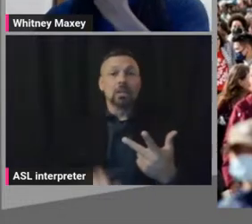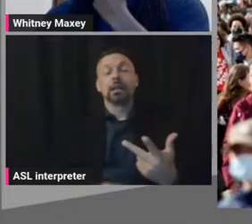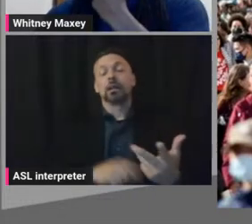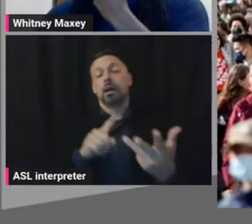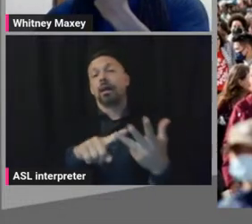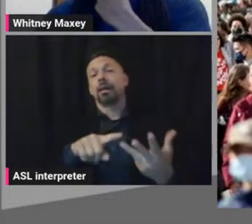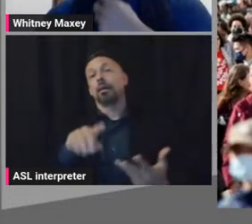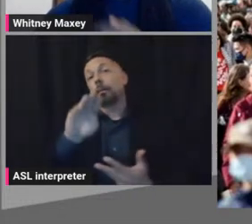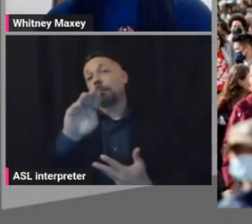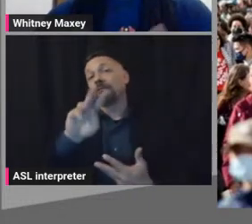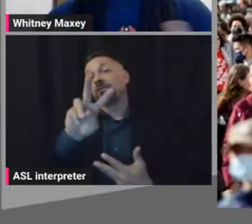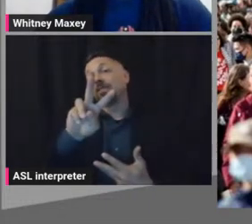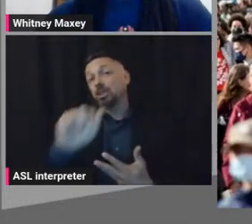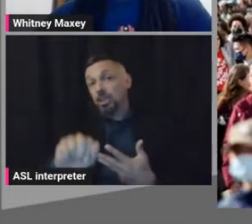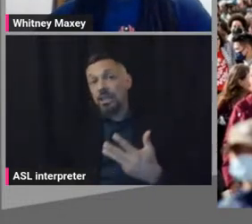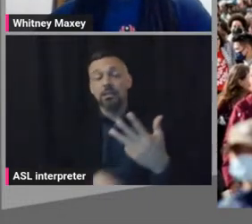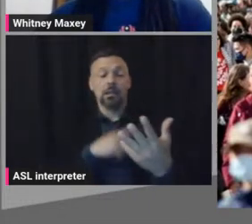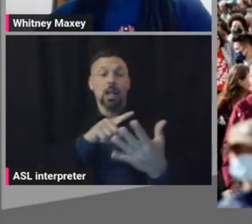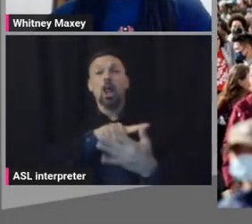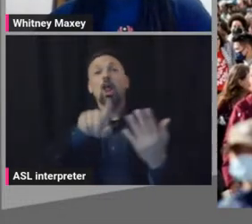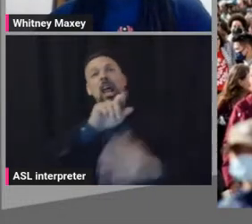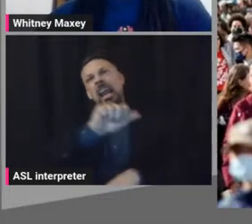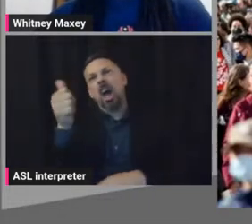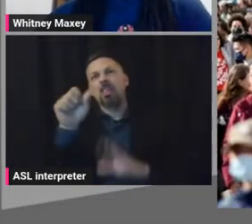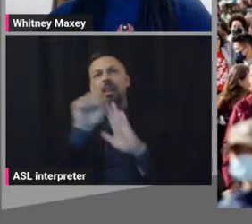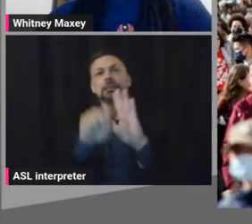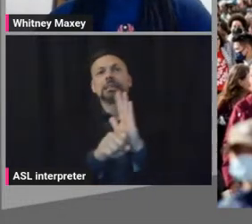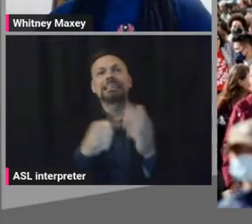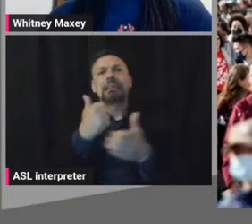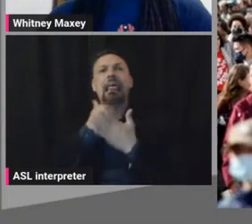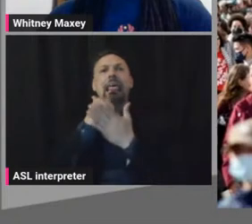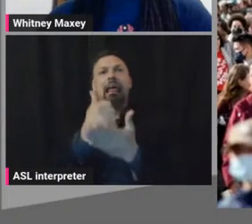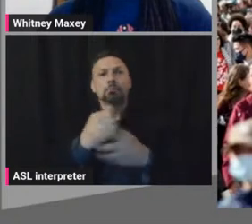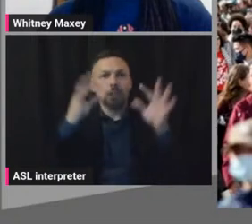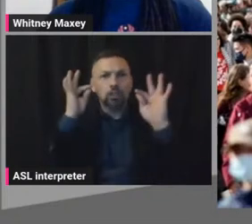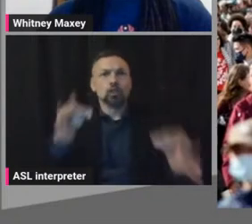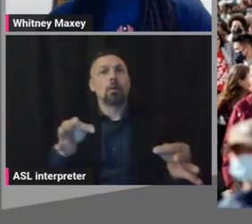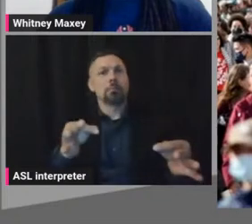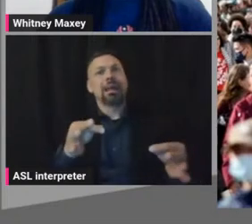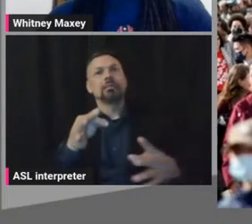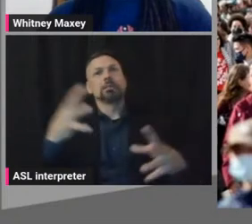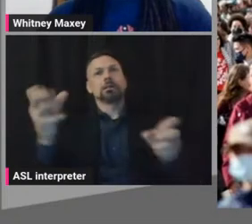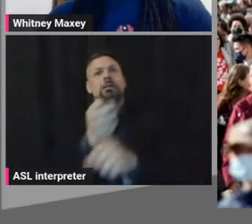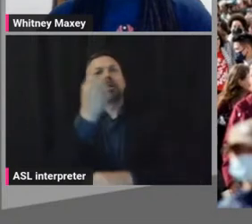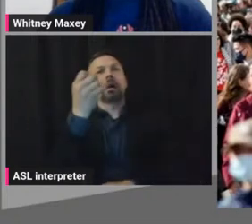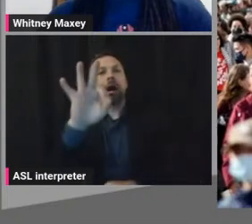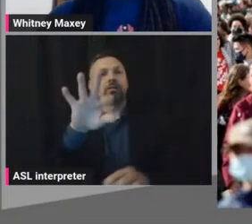and other states that all helped determine the outcome of the elections that year.